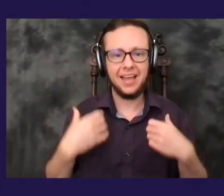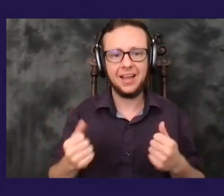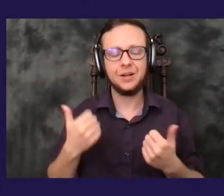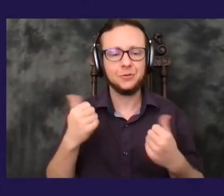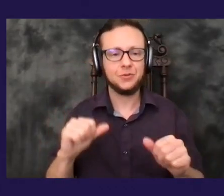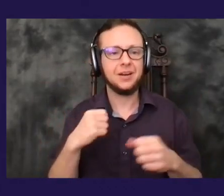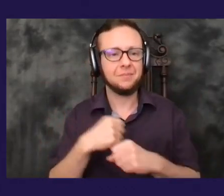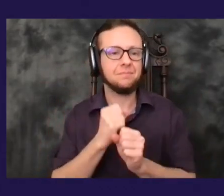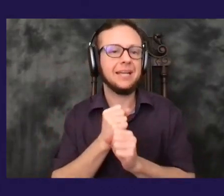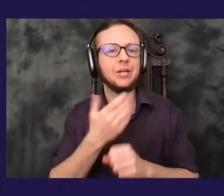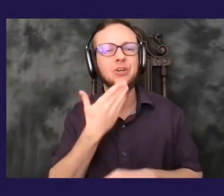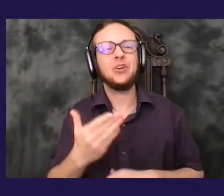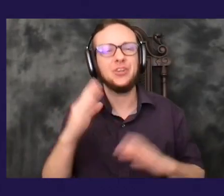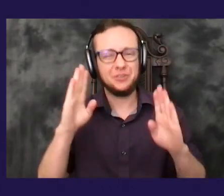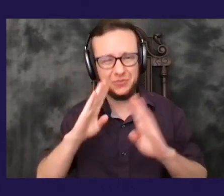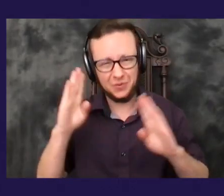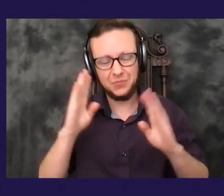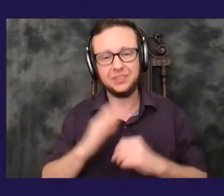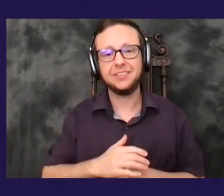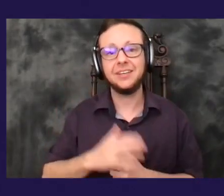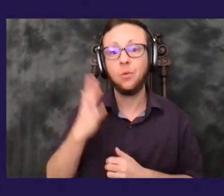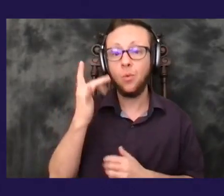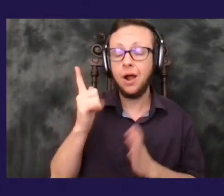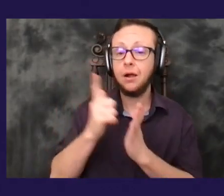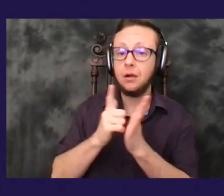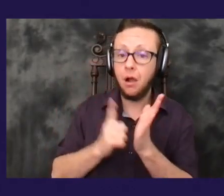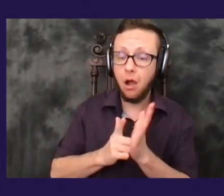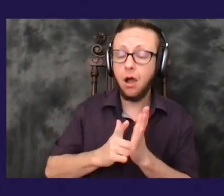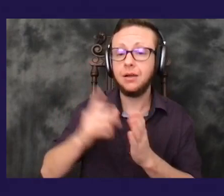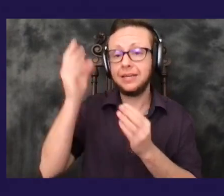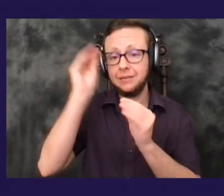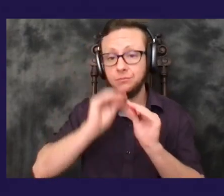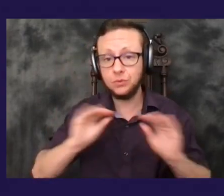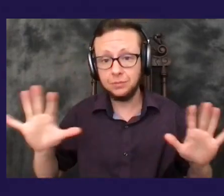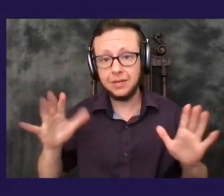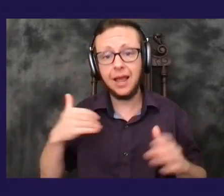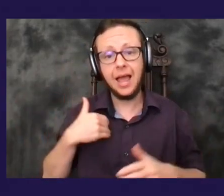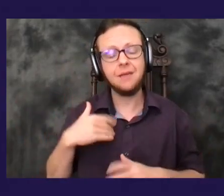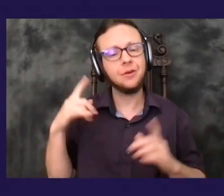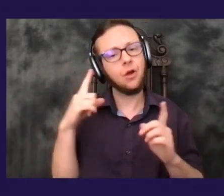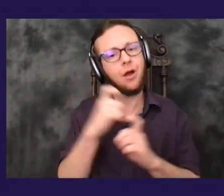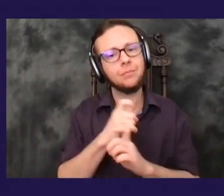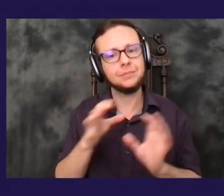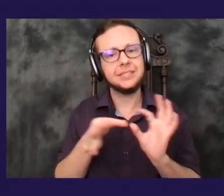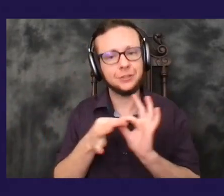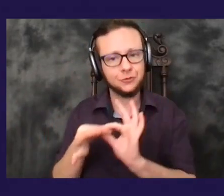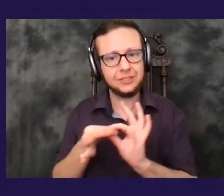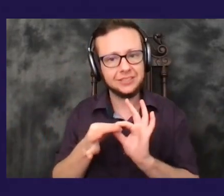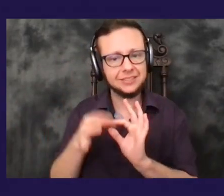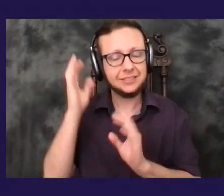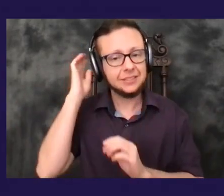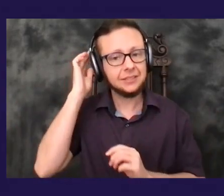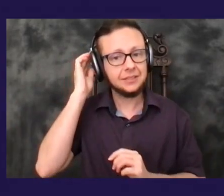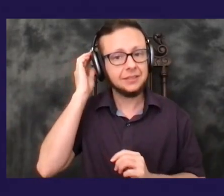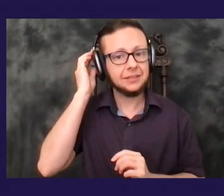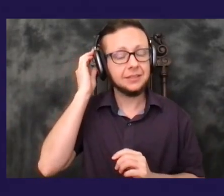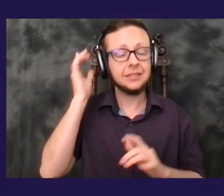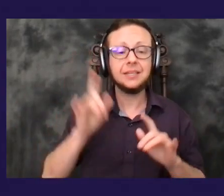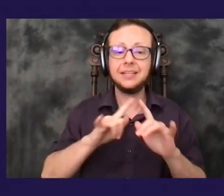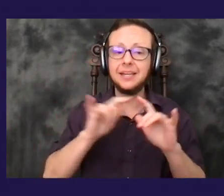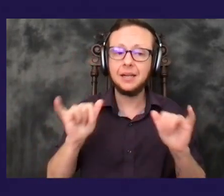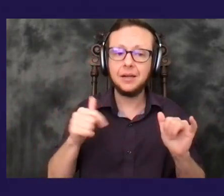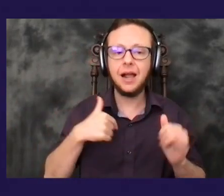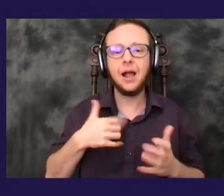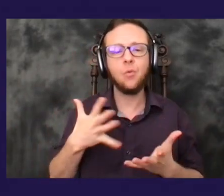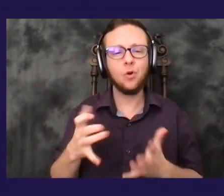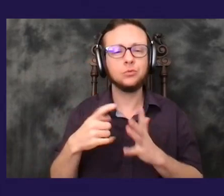panel. And that's because law and infodemics have a complicated relationship. But at the same time, I really want to start further